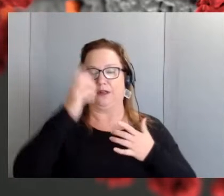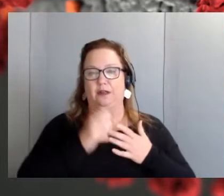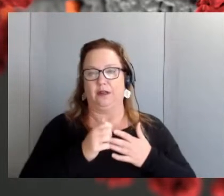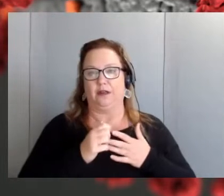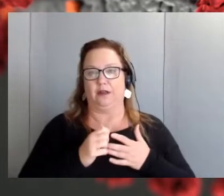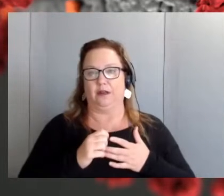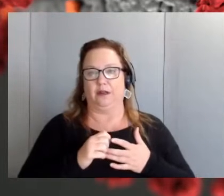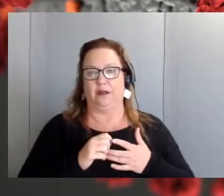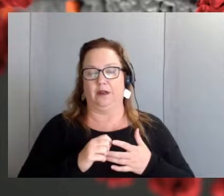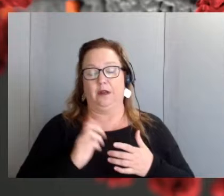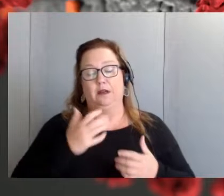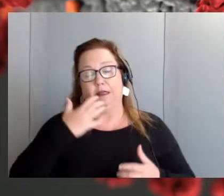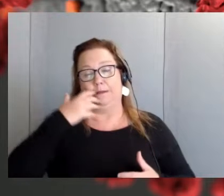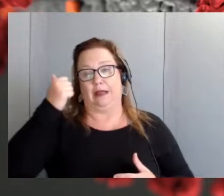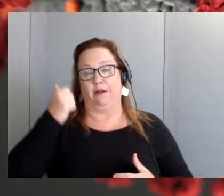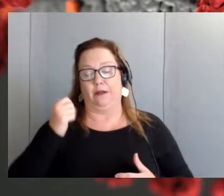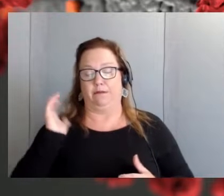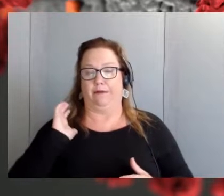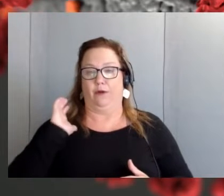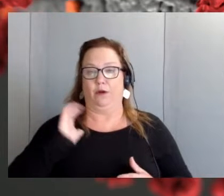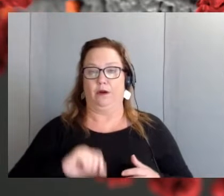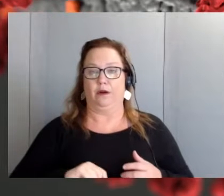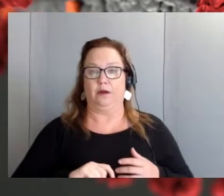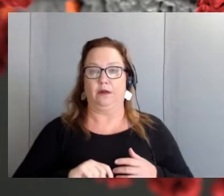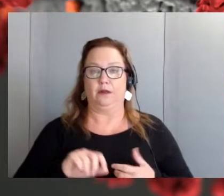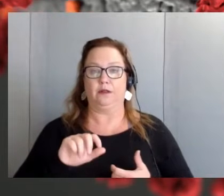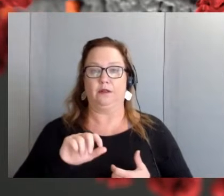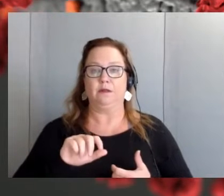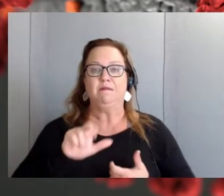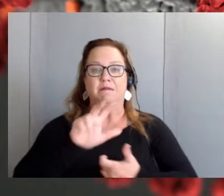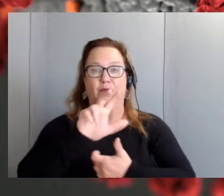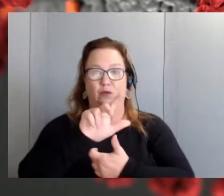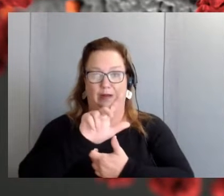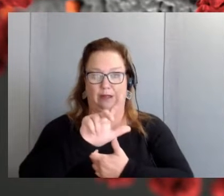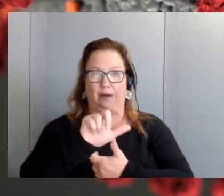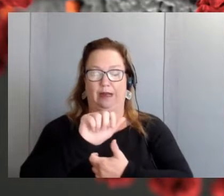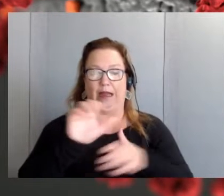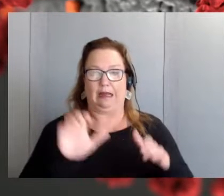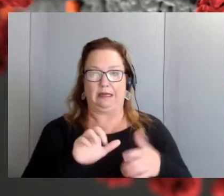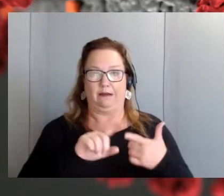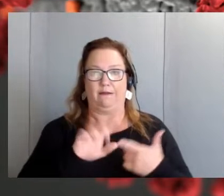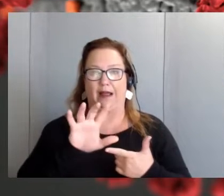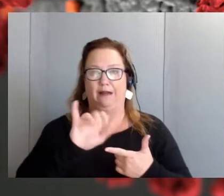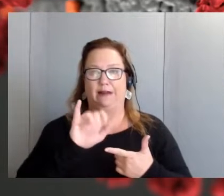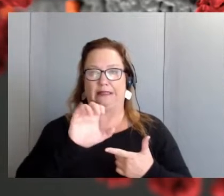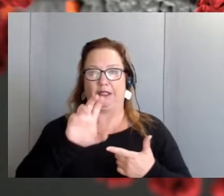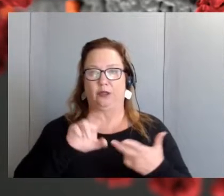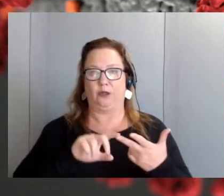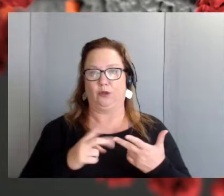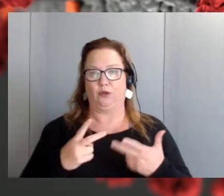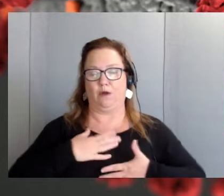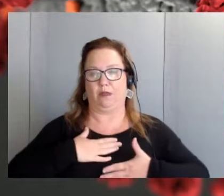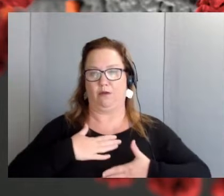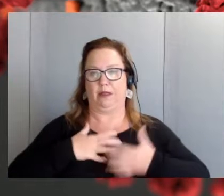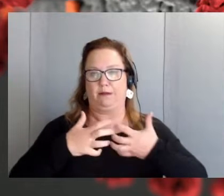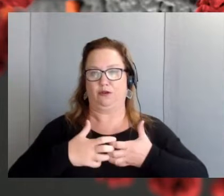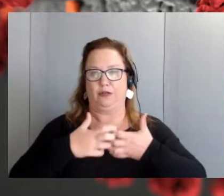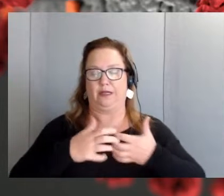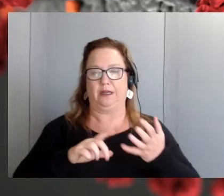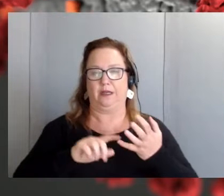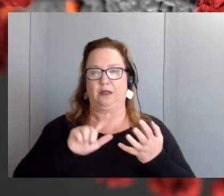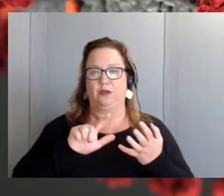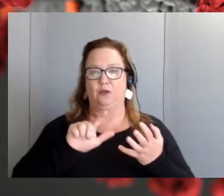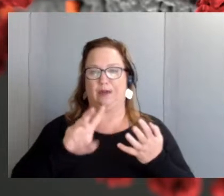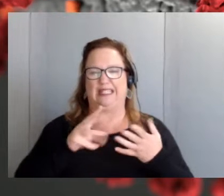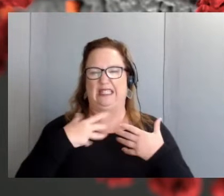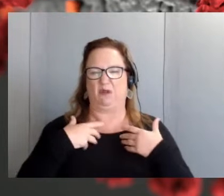and 40s. 23 active infections, 5 in the ICU, 2 on the ventilator. Still 26 in that